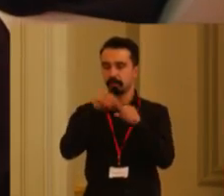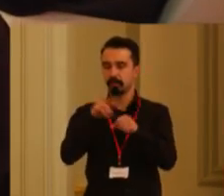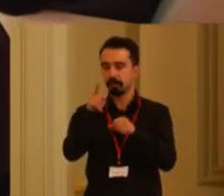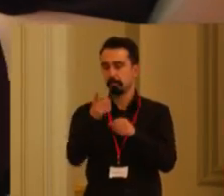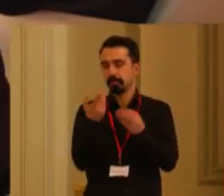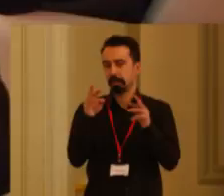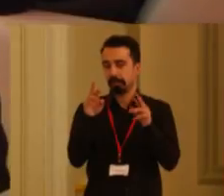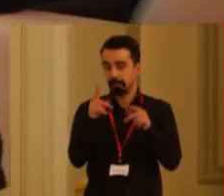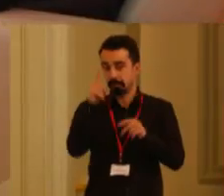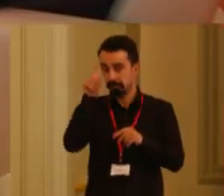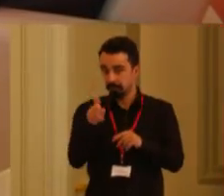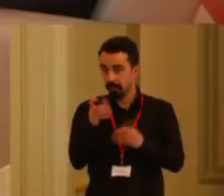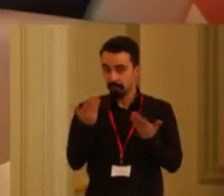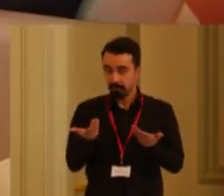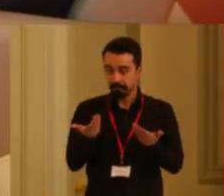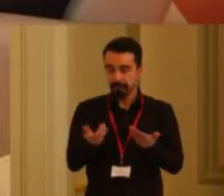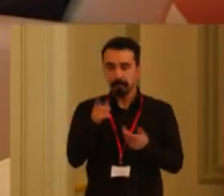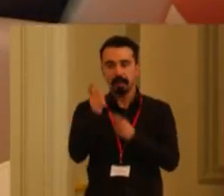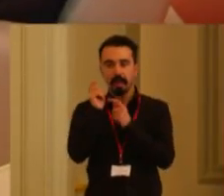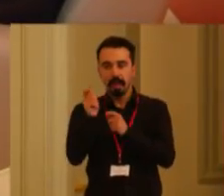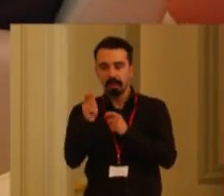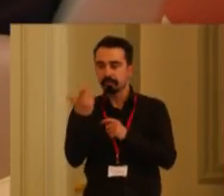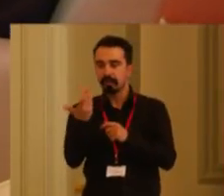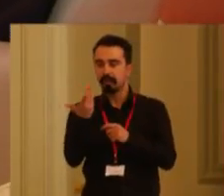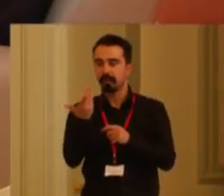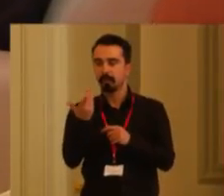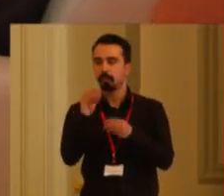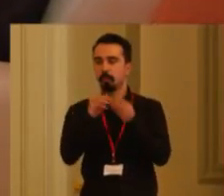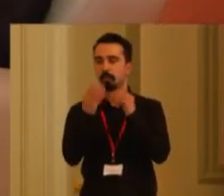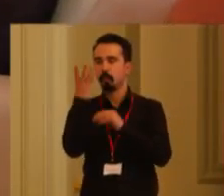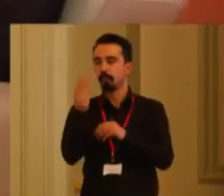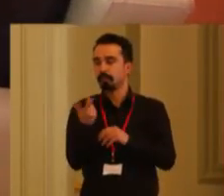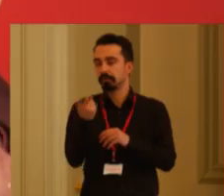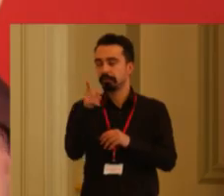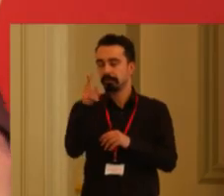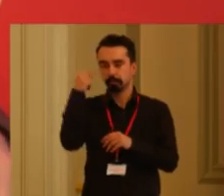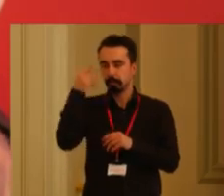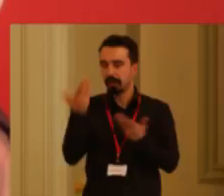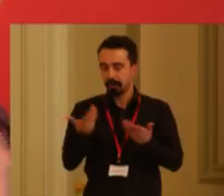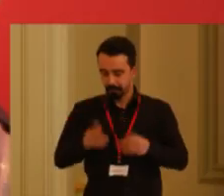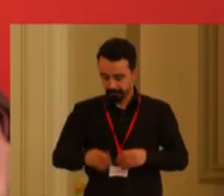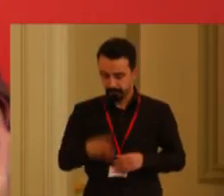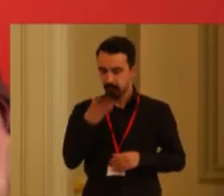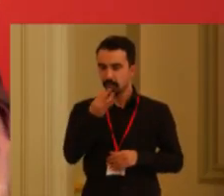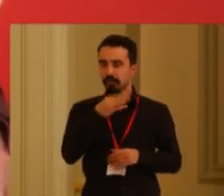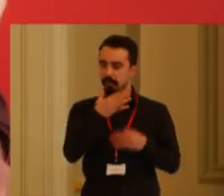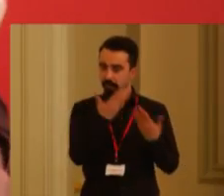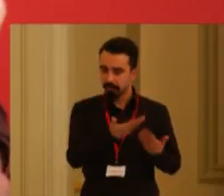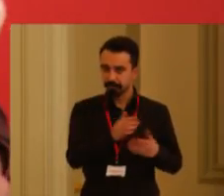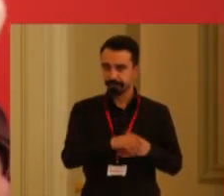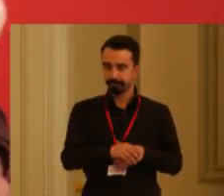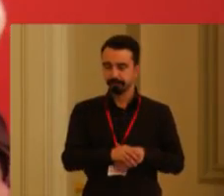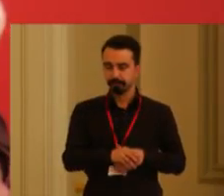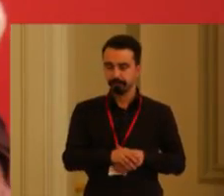on. So do you think that's in a way what young people do to take a position? Thank you very much, Mehmet